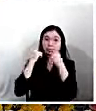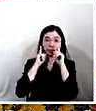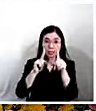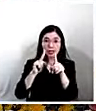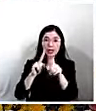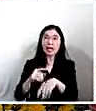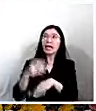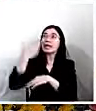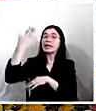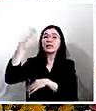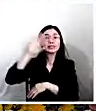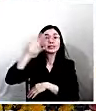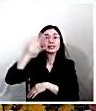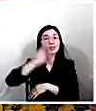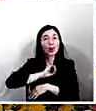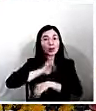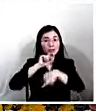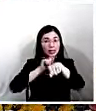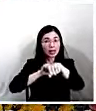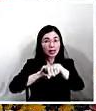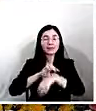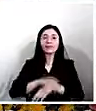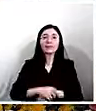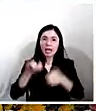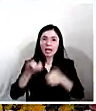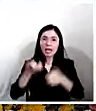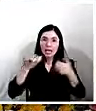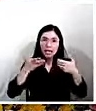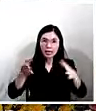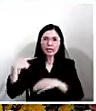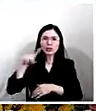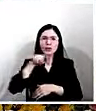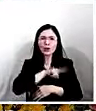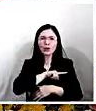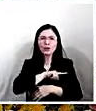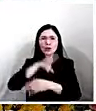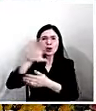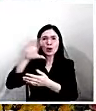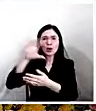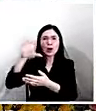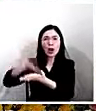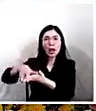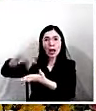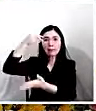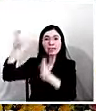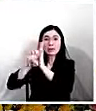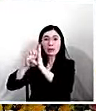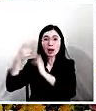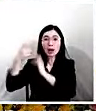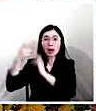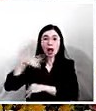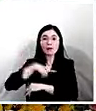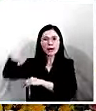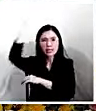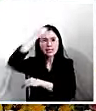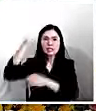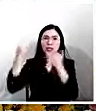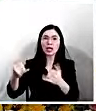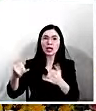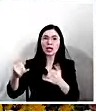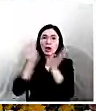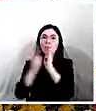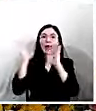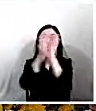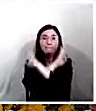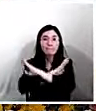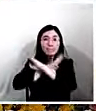time. Let us also take the example of our saint today, who became the beloved patron